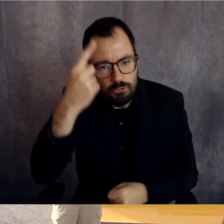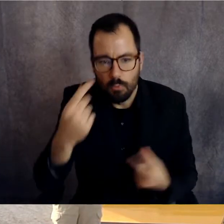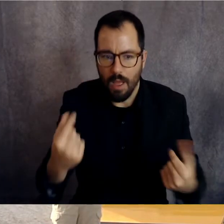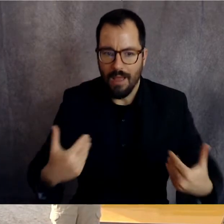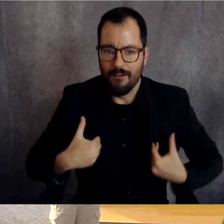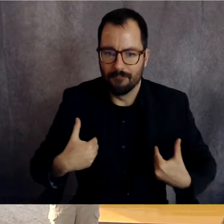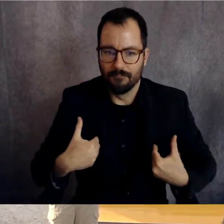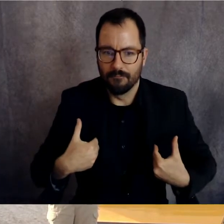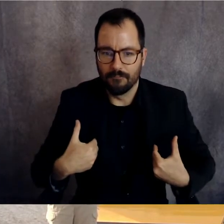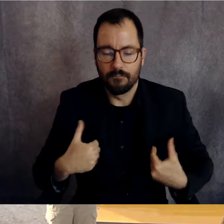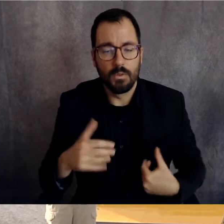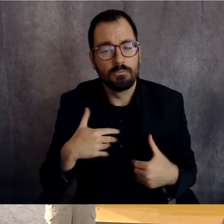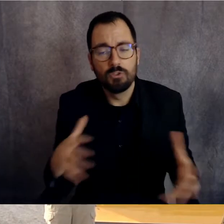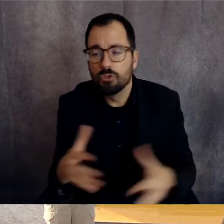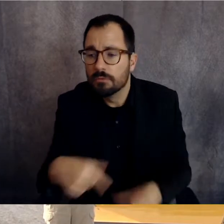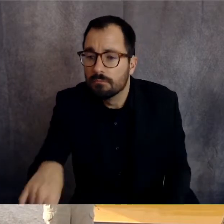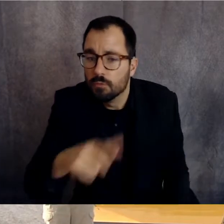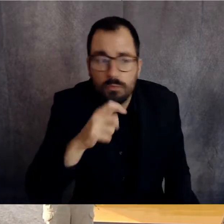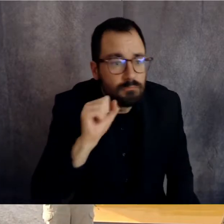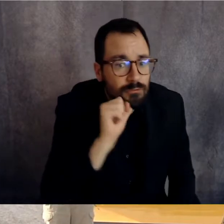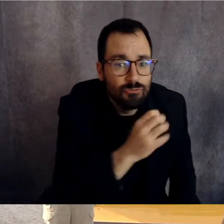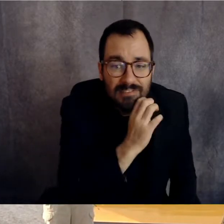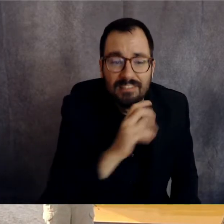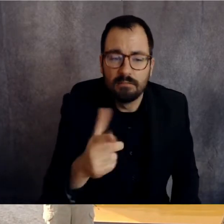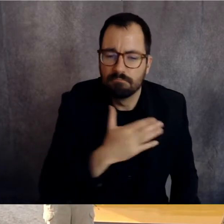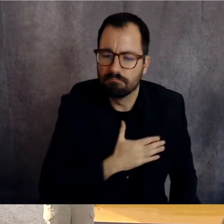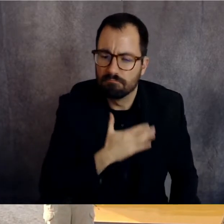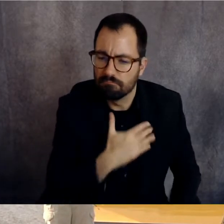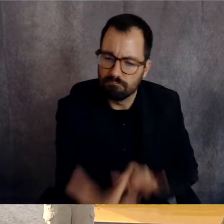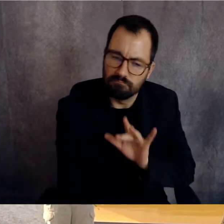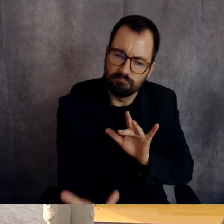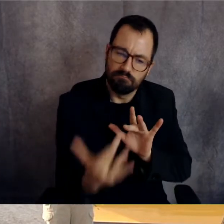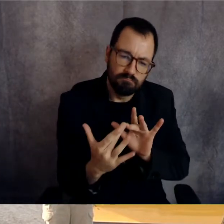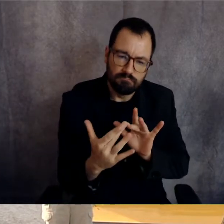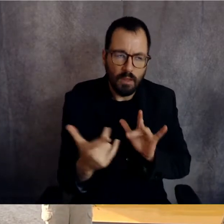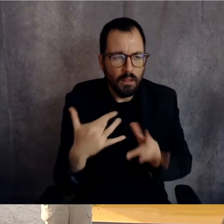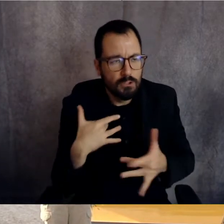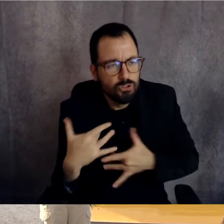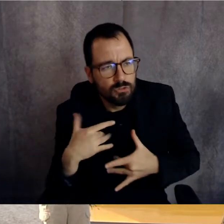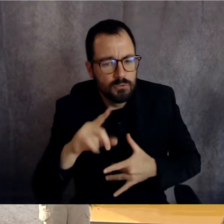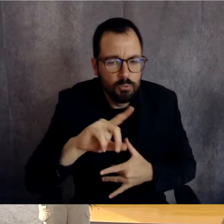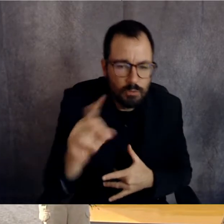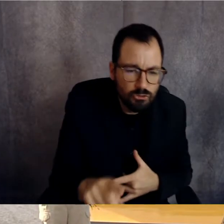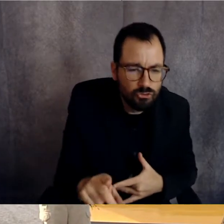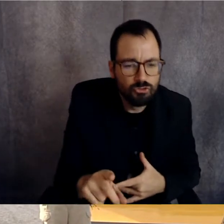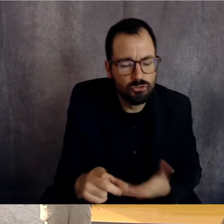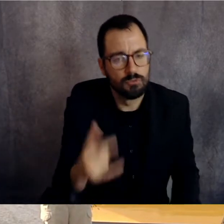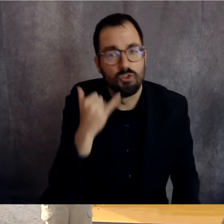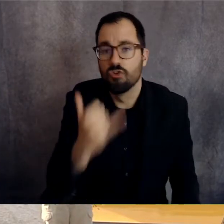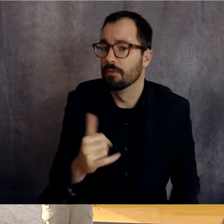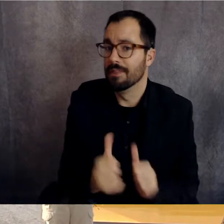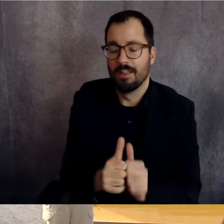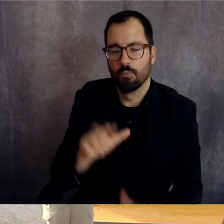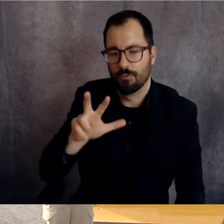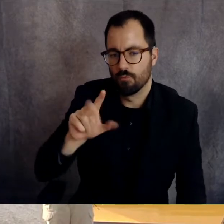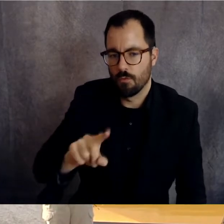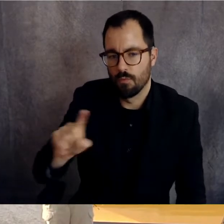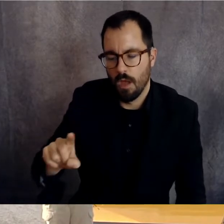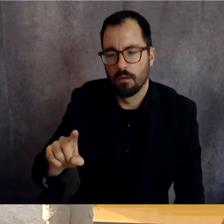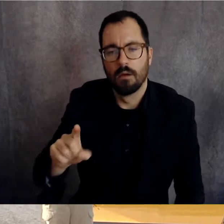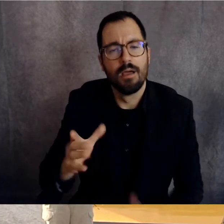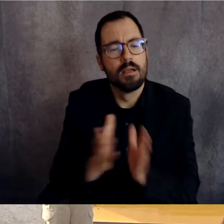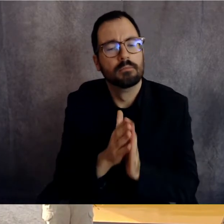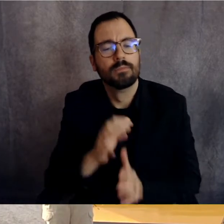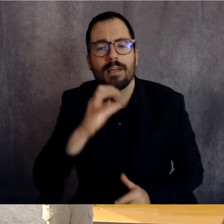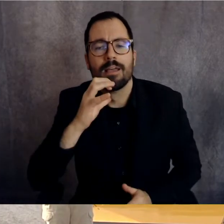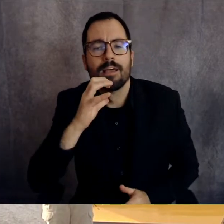any senior, if you have questions about anything I just said or concerns about how you're going to get through the winter, we're asking you to call 311. Our Age Strong